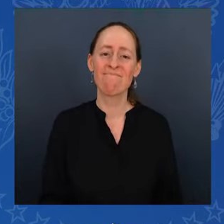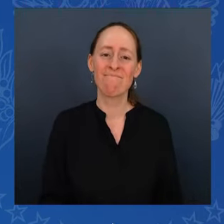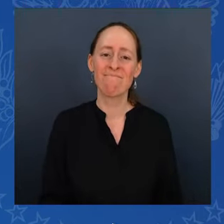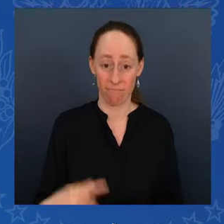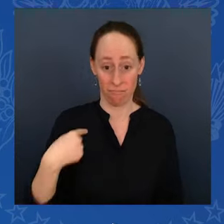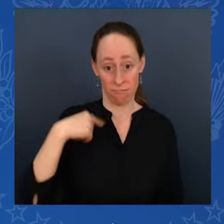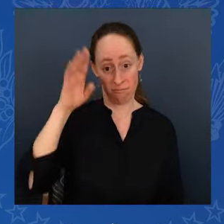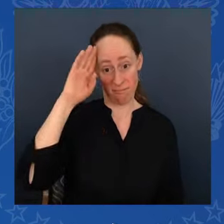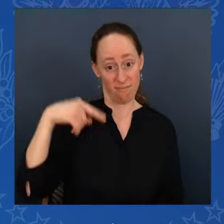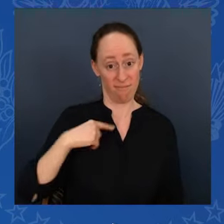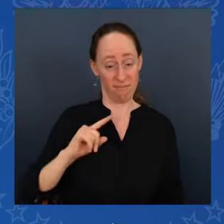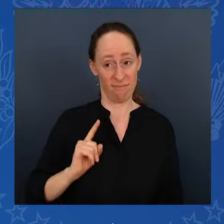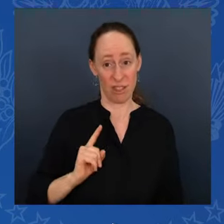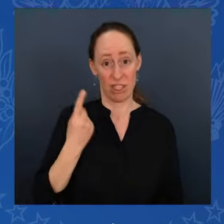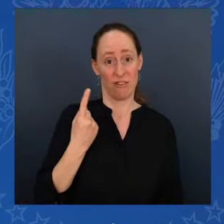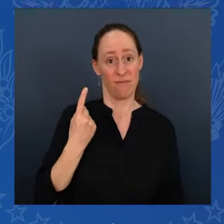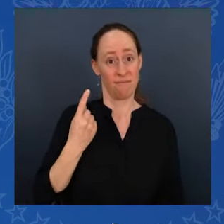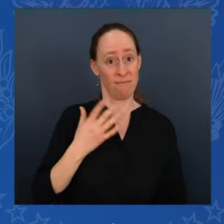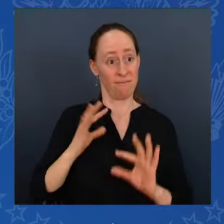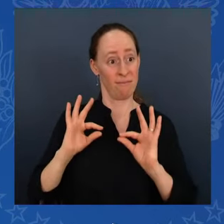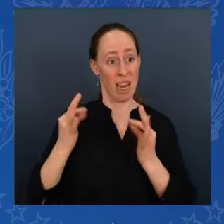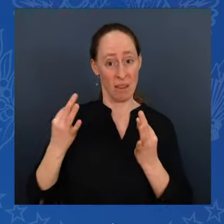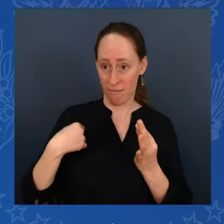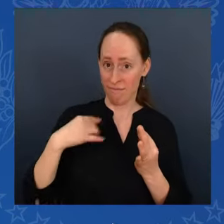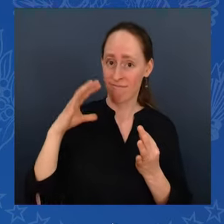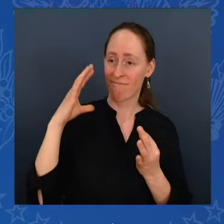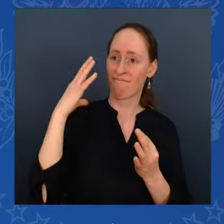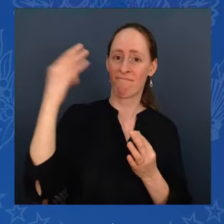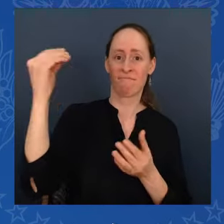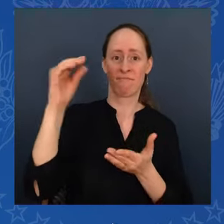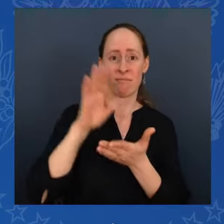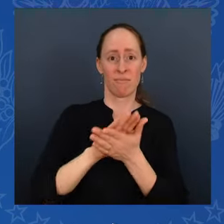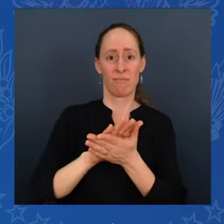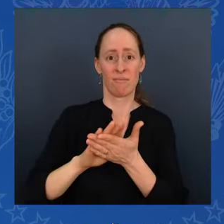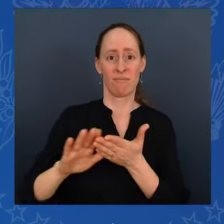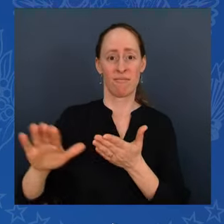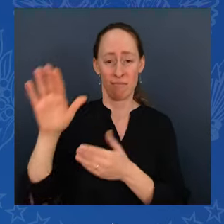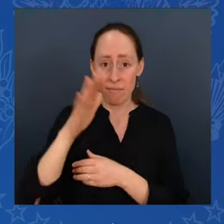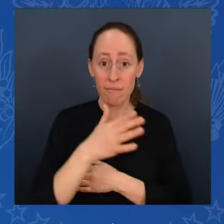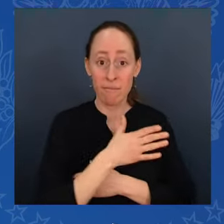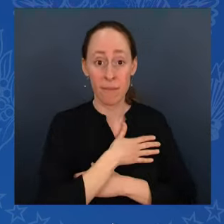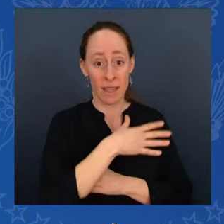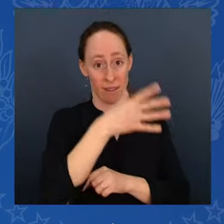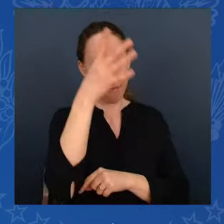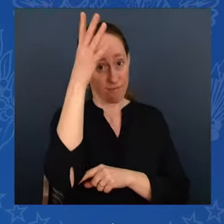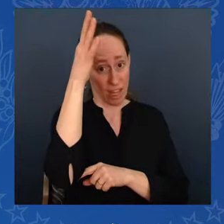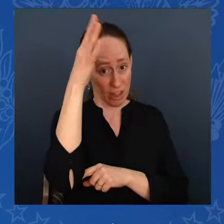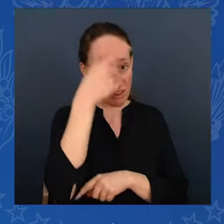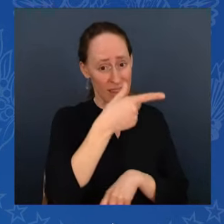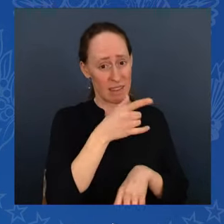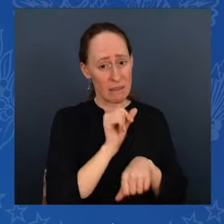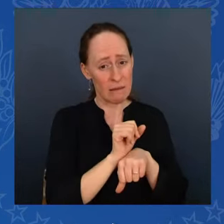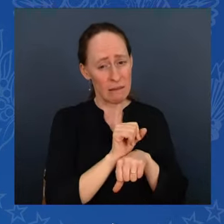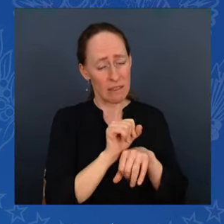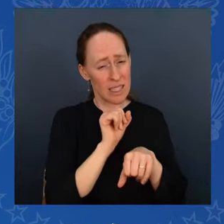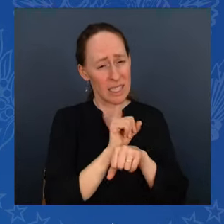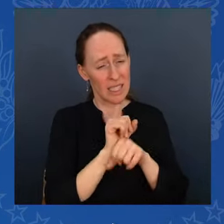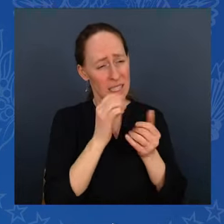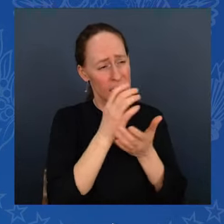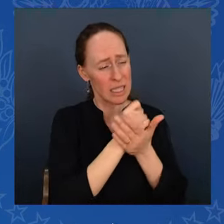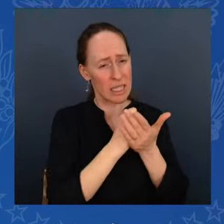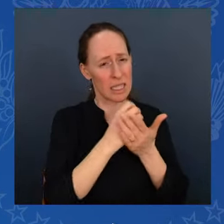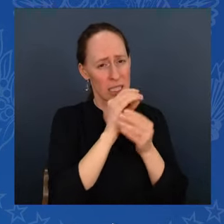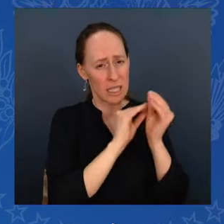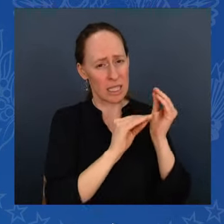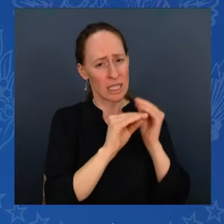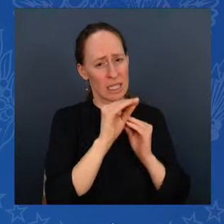there and get all the kids there, and it wasn't easy. But, you know, I asked the rhetorical question. How